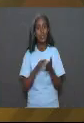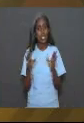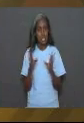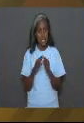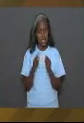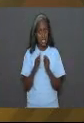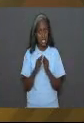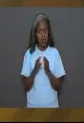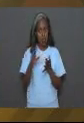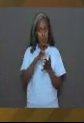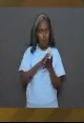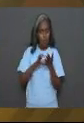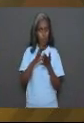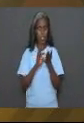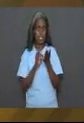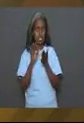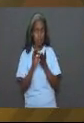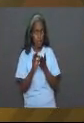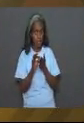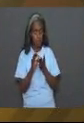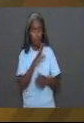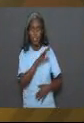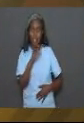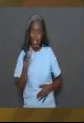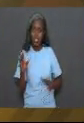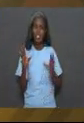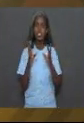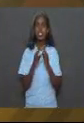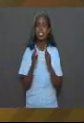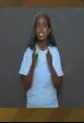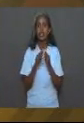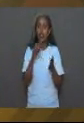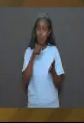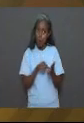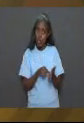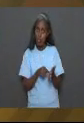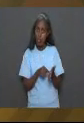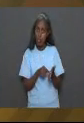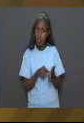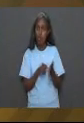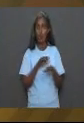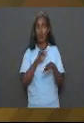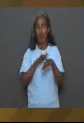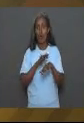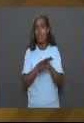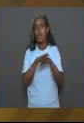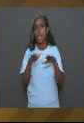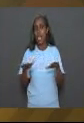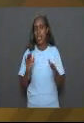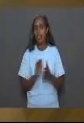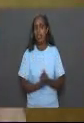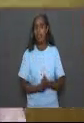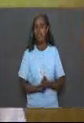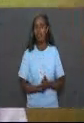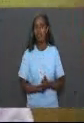the set of complex number and the set of points on a plane.